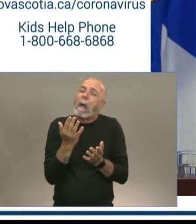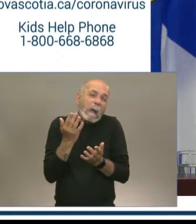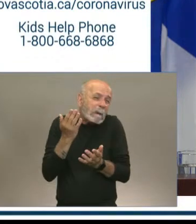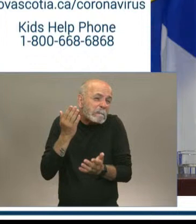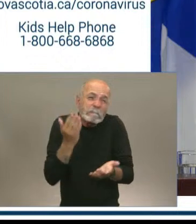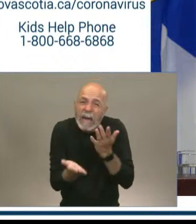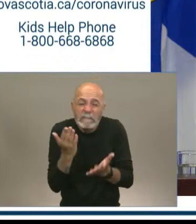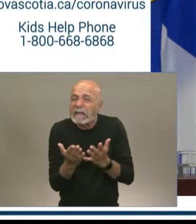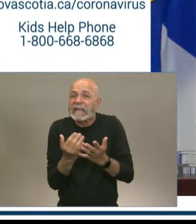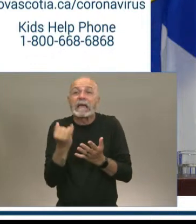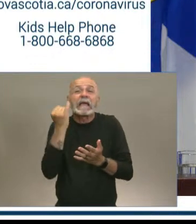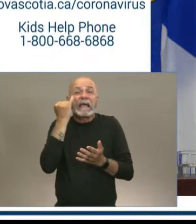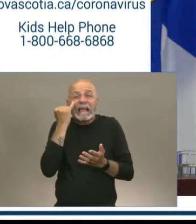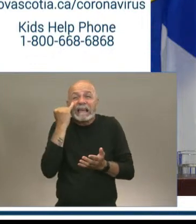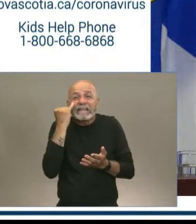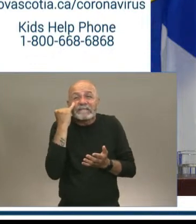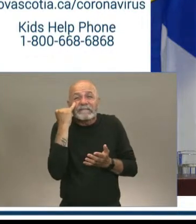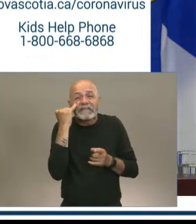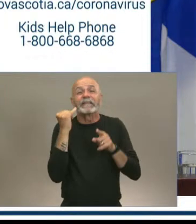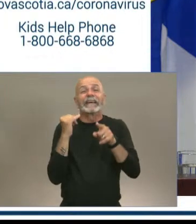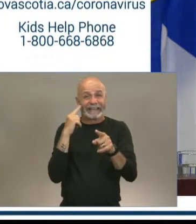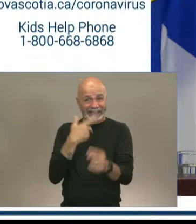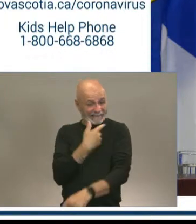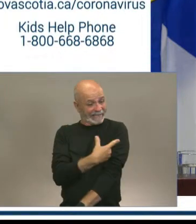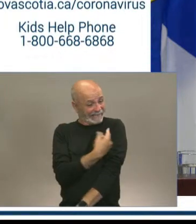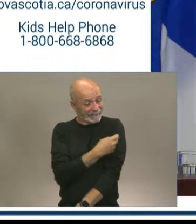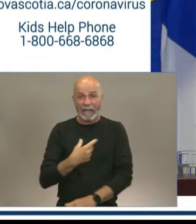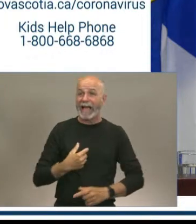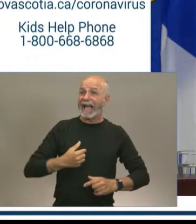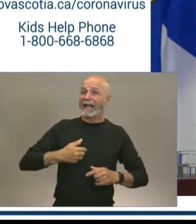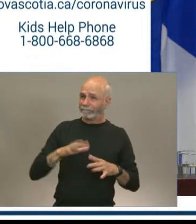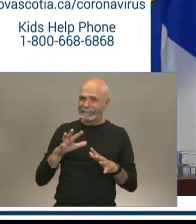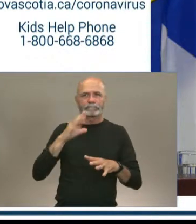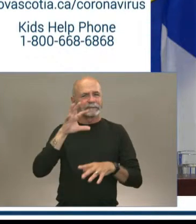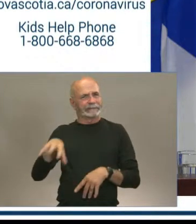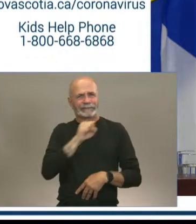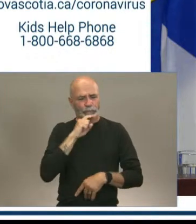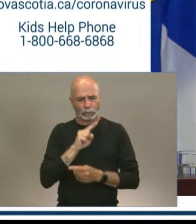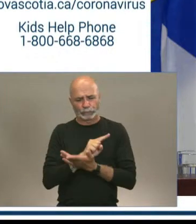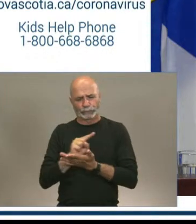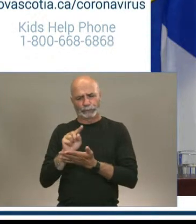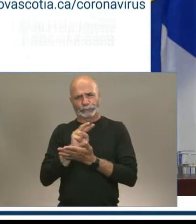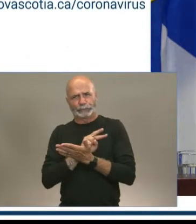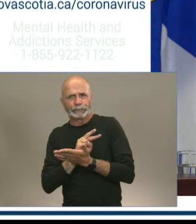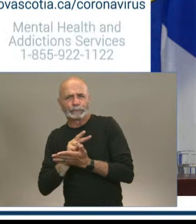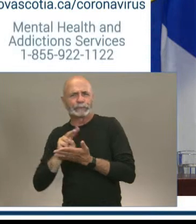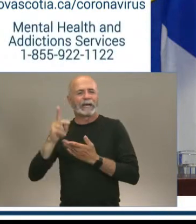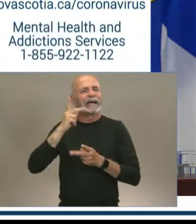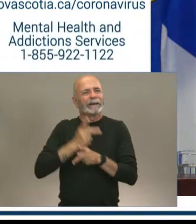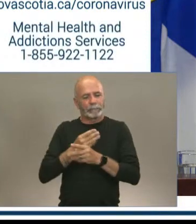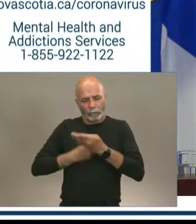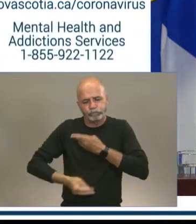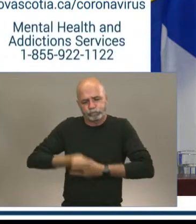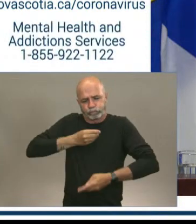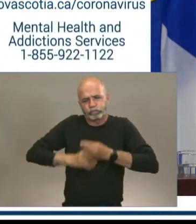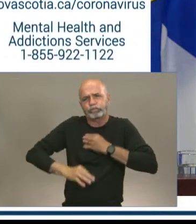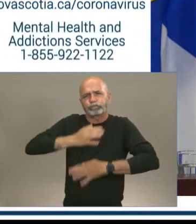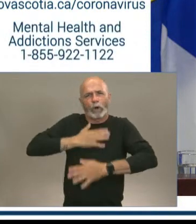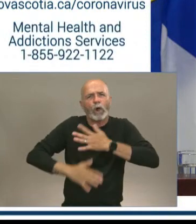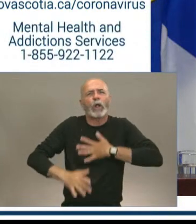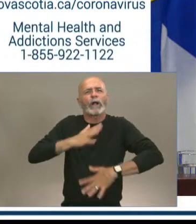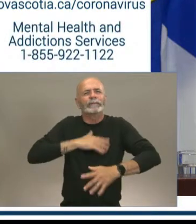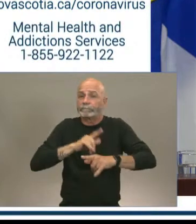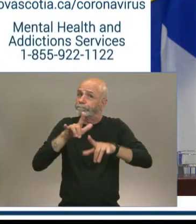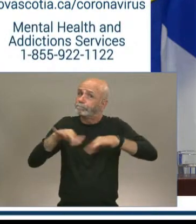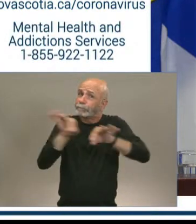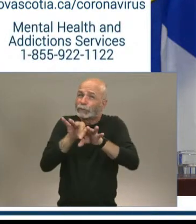weeks before you have full vaccine effectiveness. So ensure you continue to get tested and follow the protocols. This is a big week for our